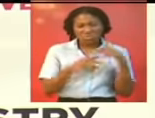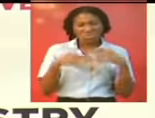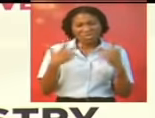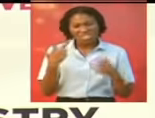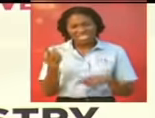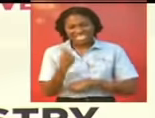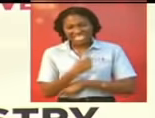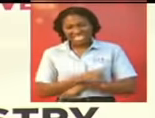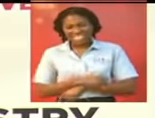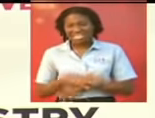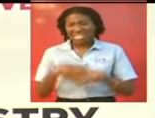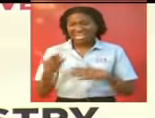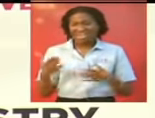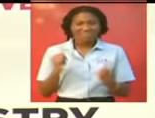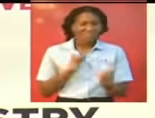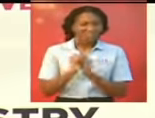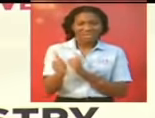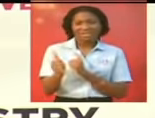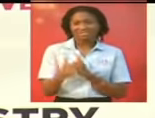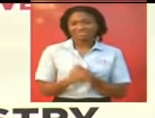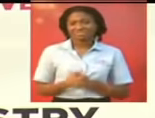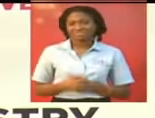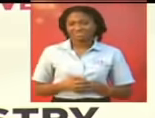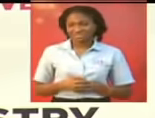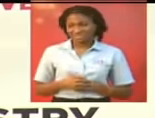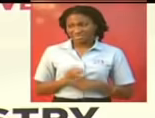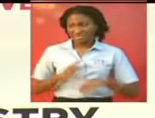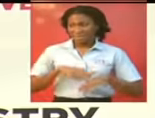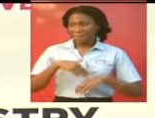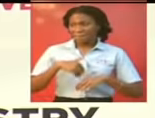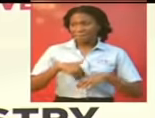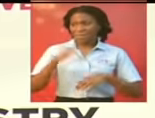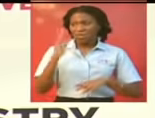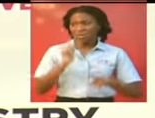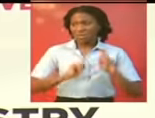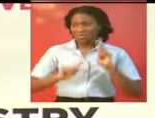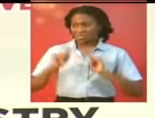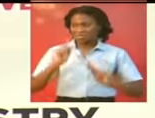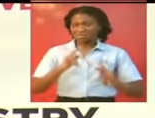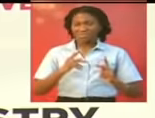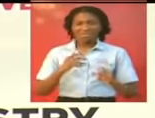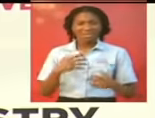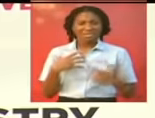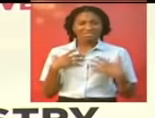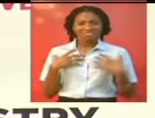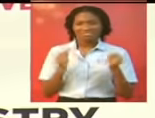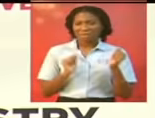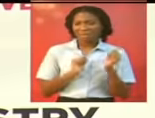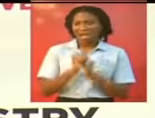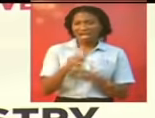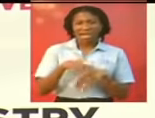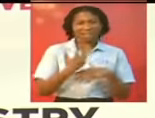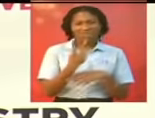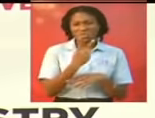tiredness. Majority of persons, as I said, have recovered completely within about 2 to 3 days and go back to their normal